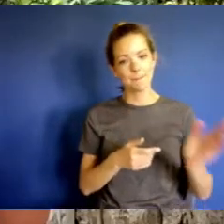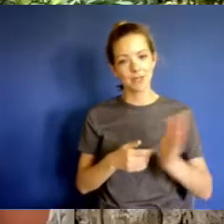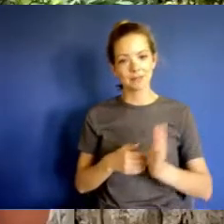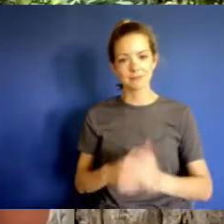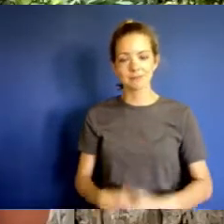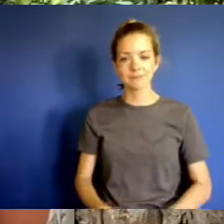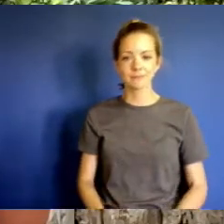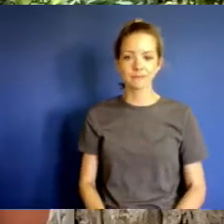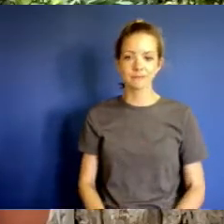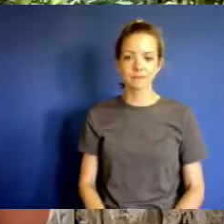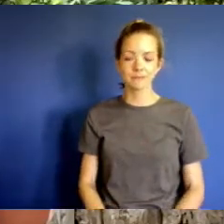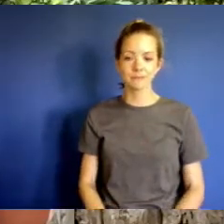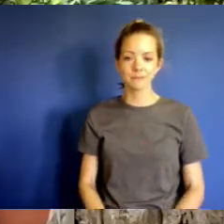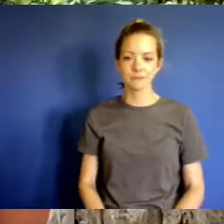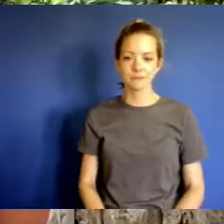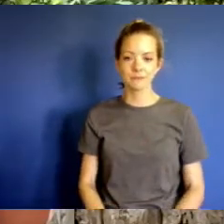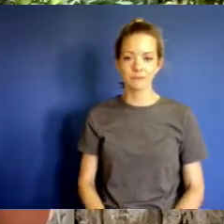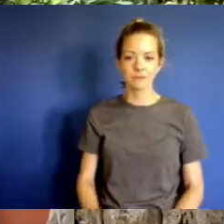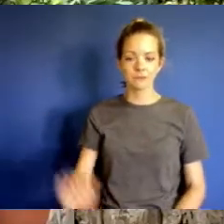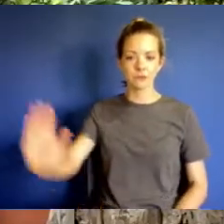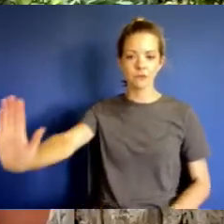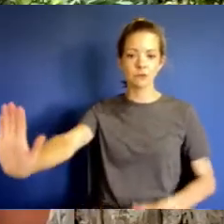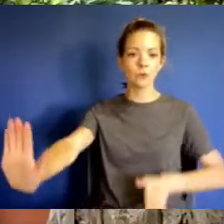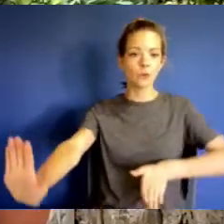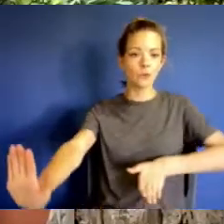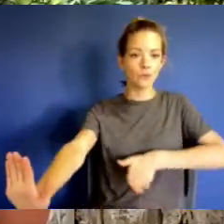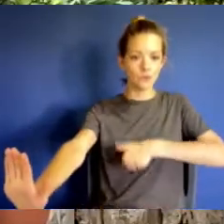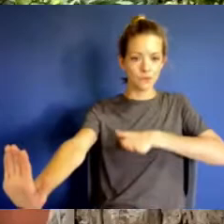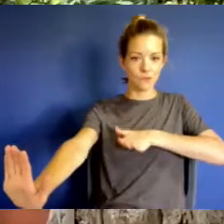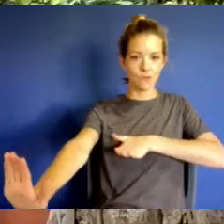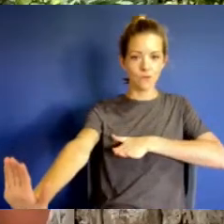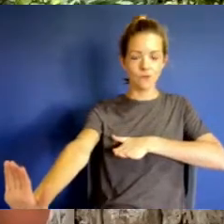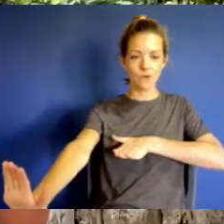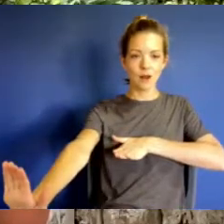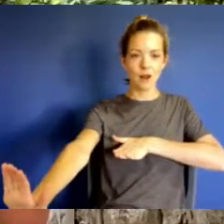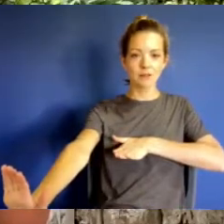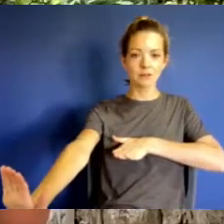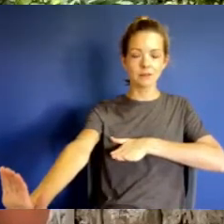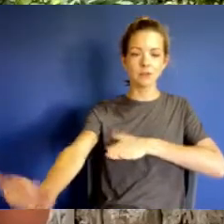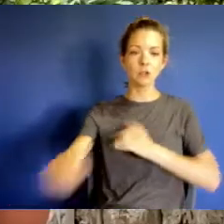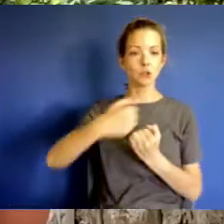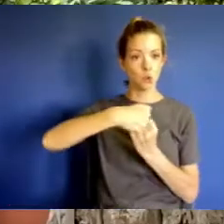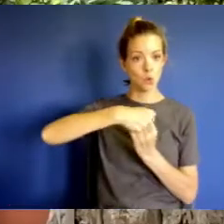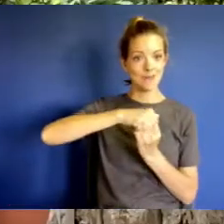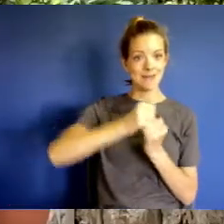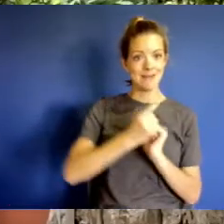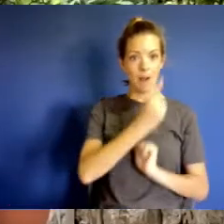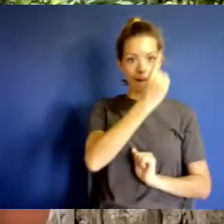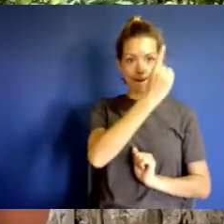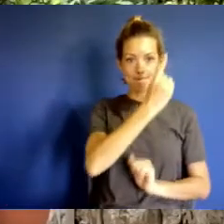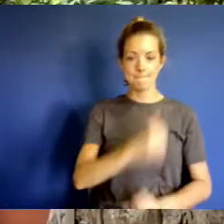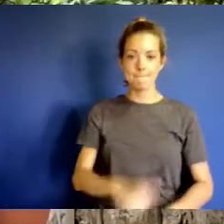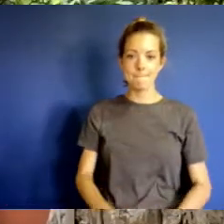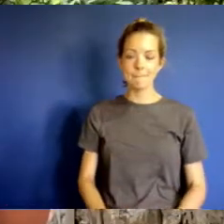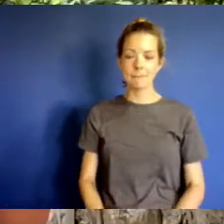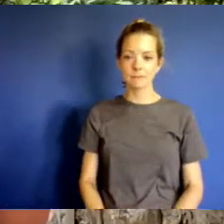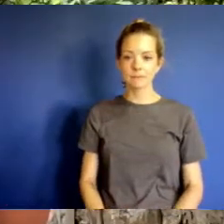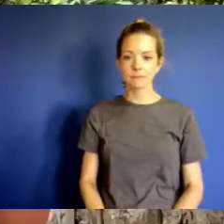Okay, come back to the front, bring your right foot flat onto the mat so the right knee is facing up.